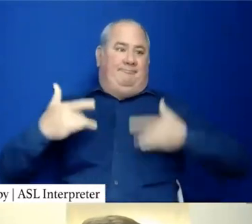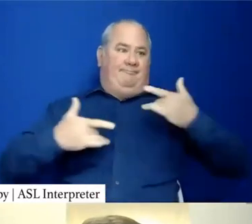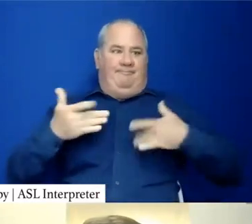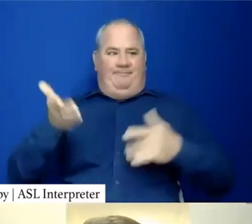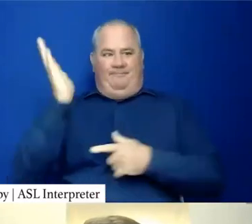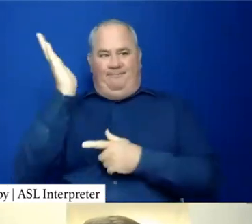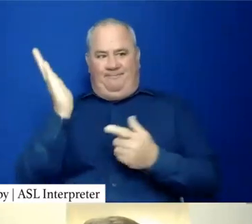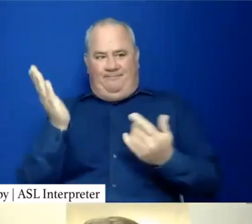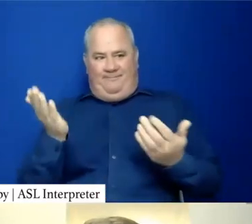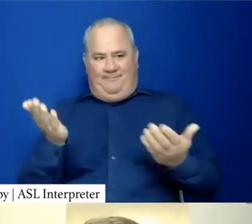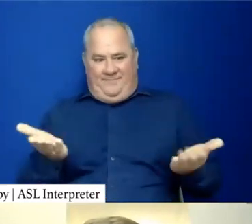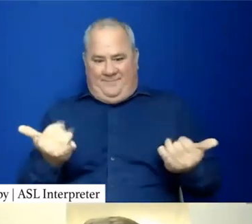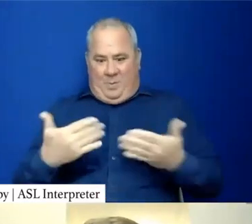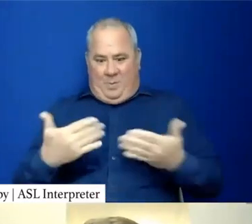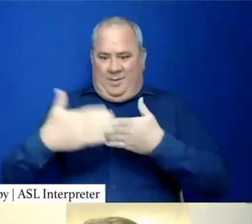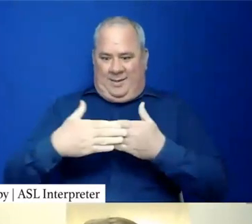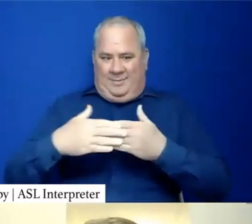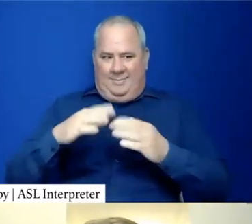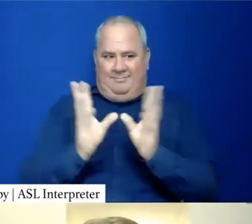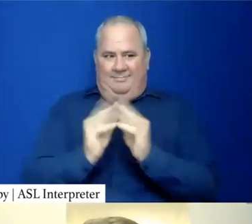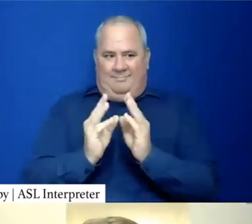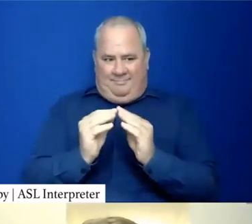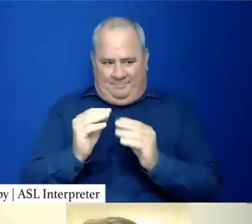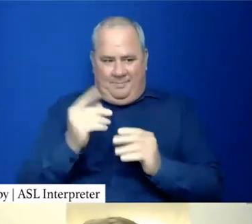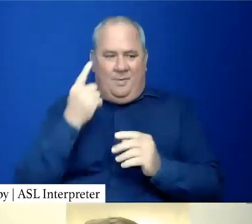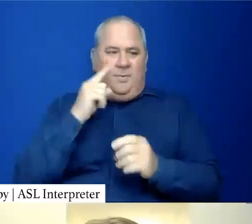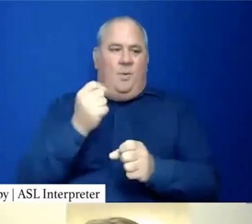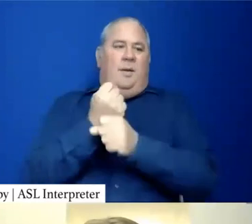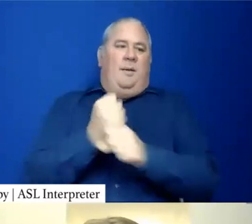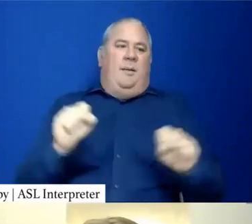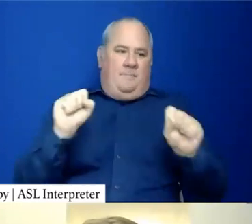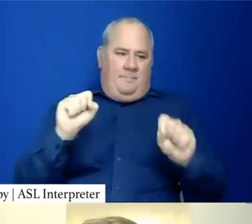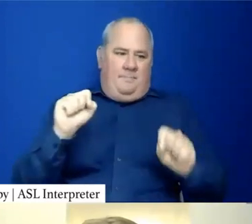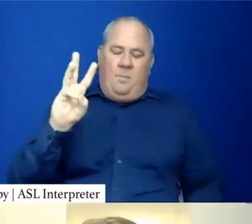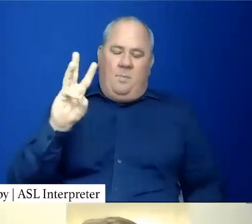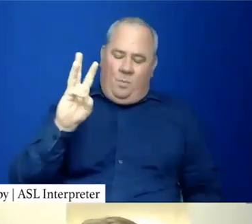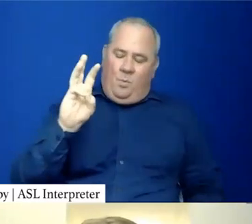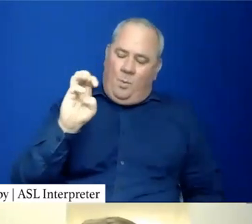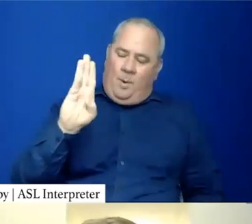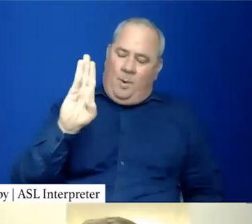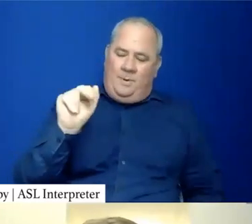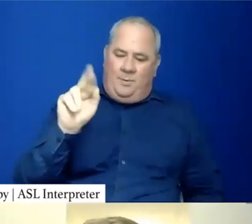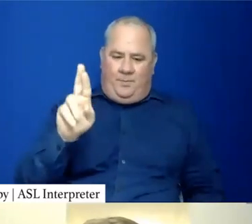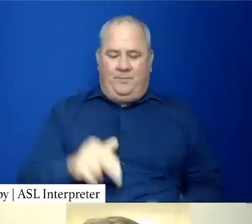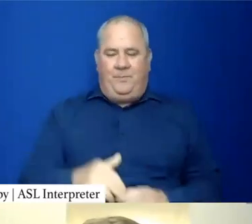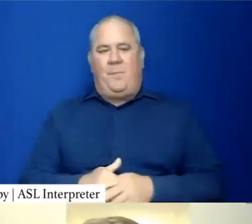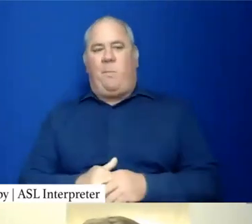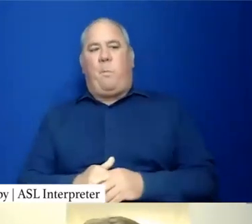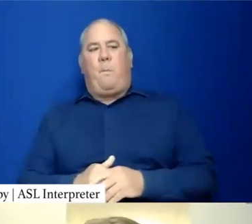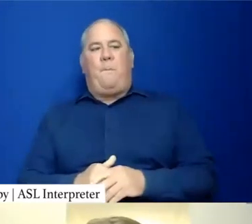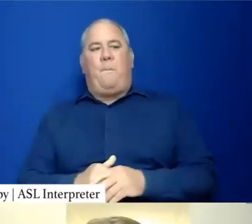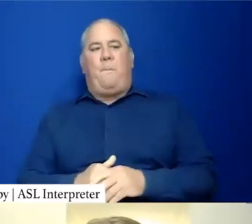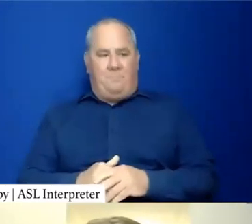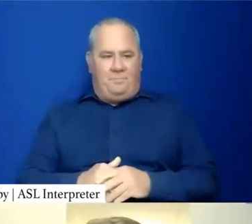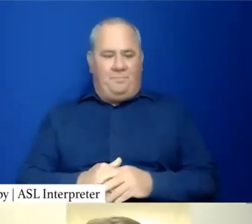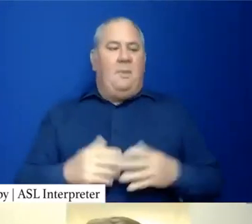Liberating Webinar Series. Tonight, we'll be discussing health justice and disability justice, disabled perspectives